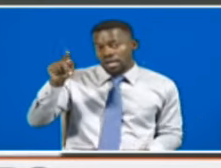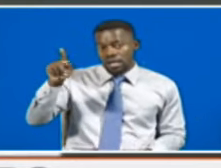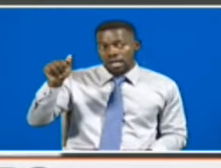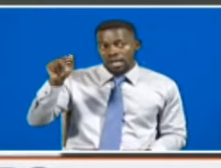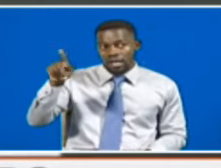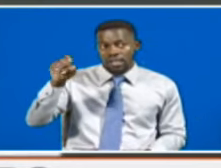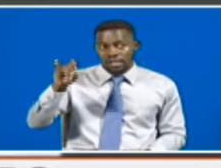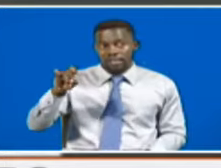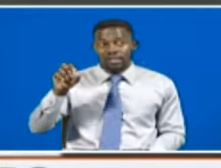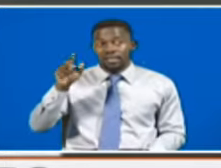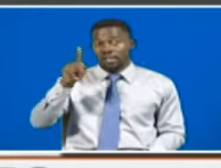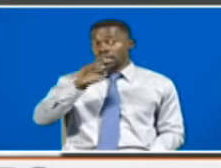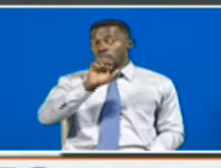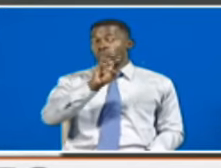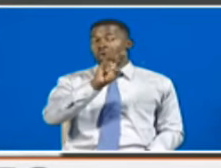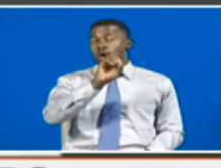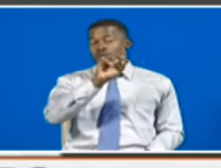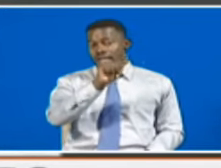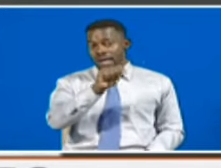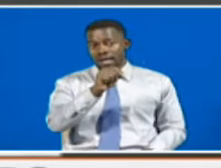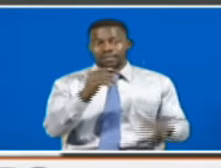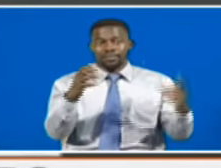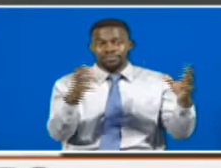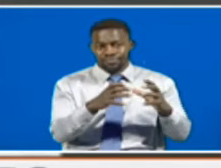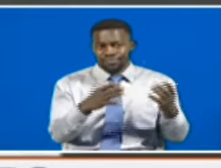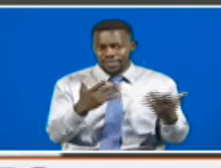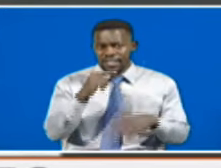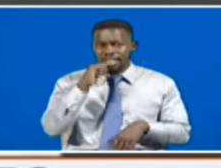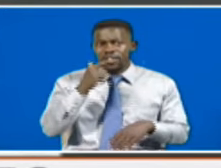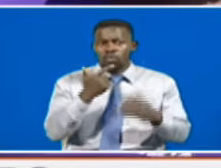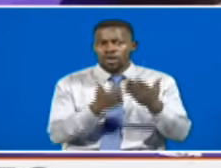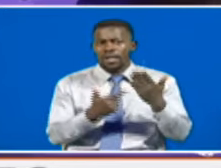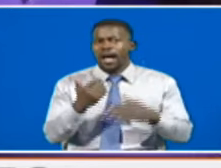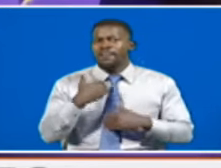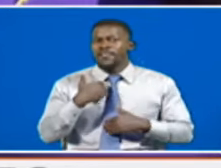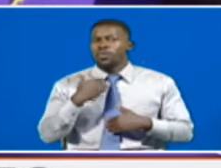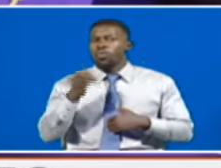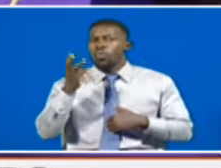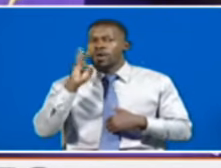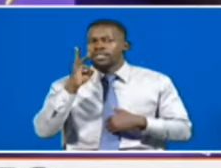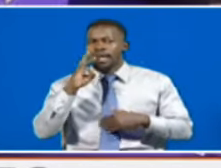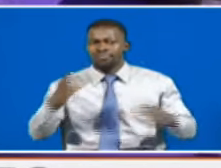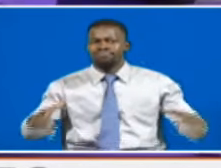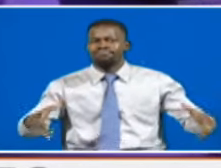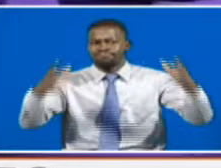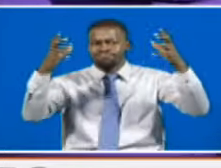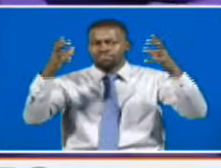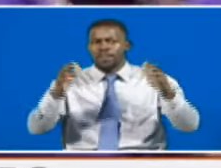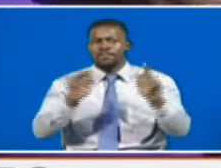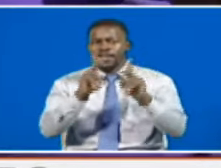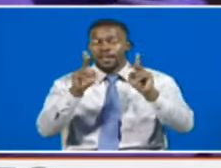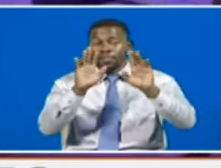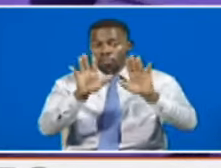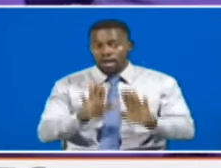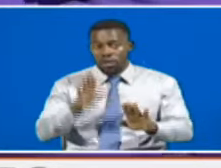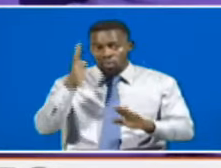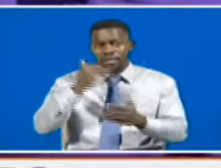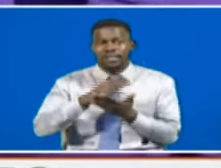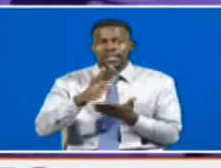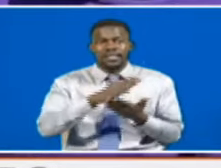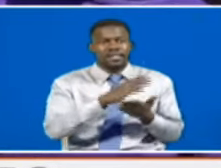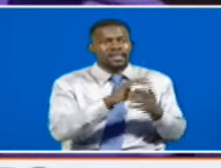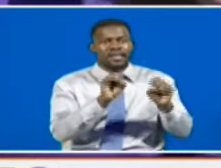the call during the delivery of the association's first water tanks in a program to offer reliable and clean water to